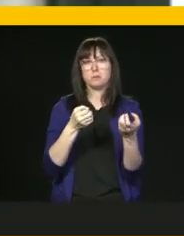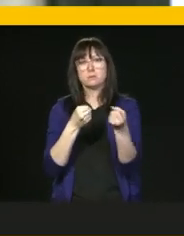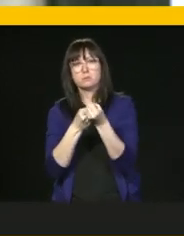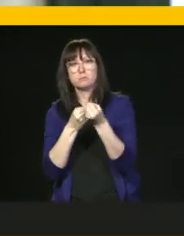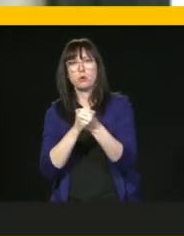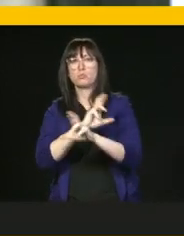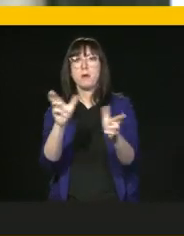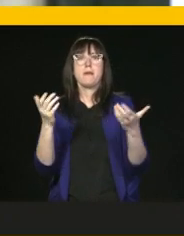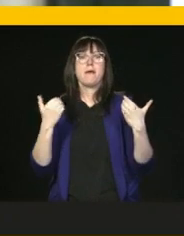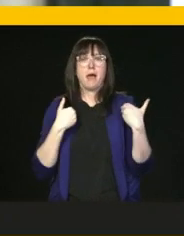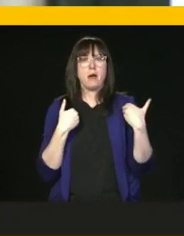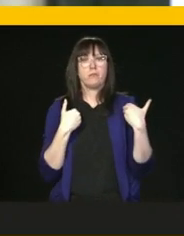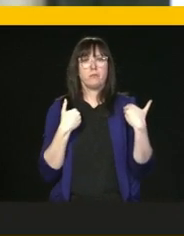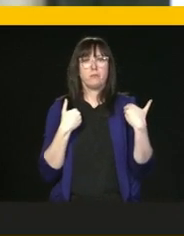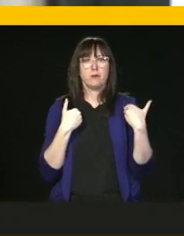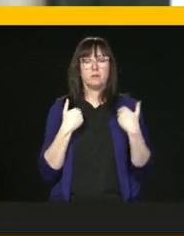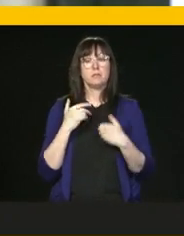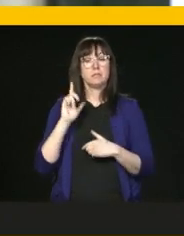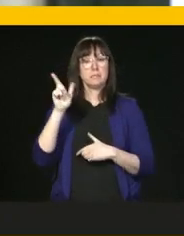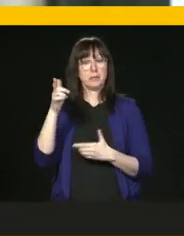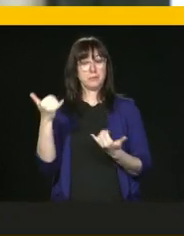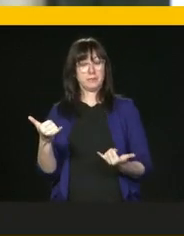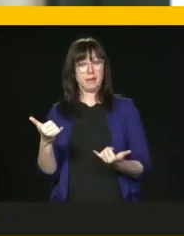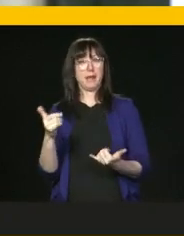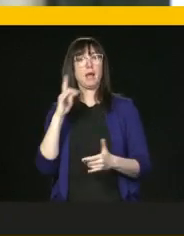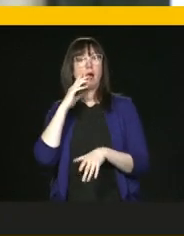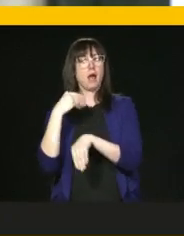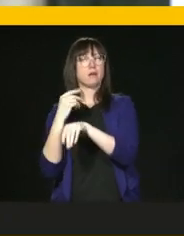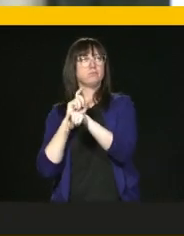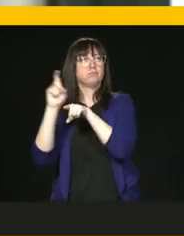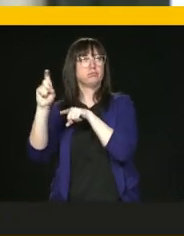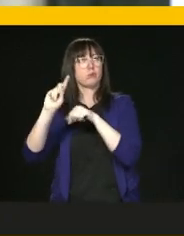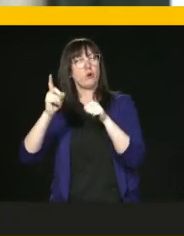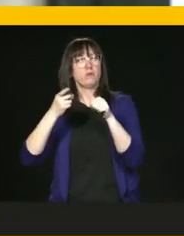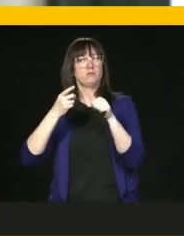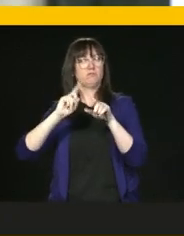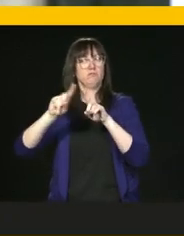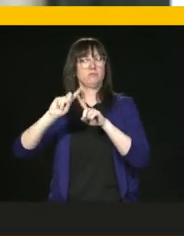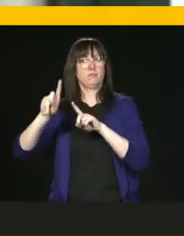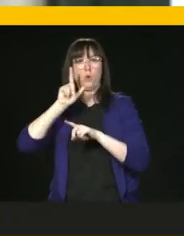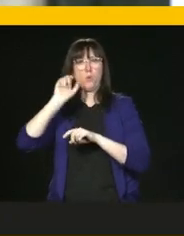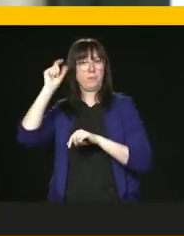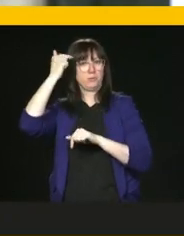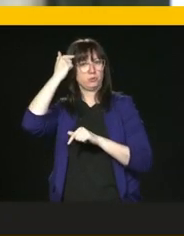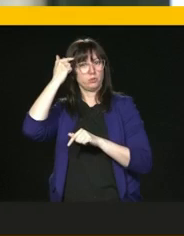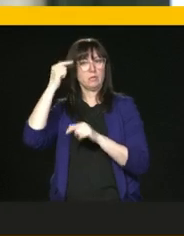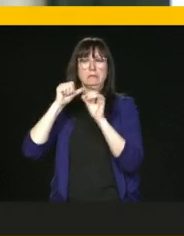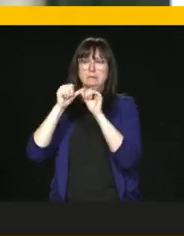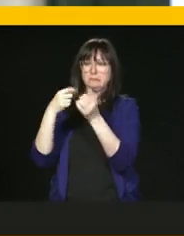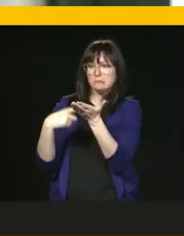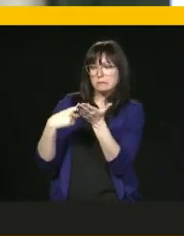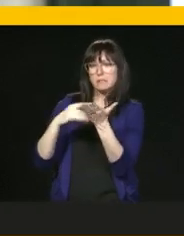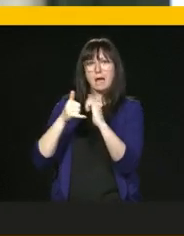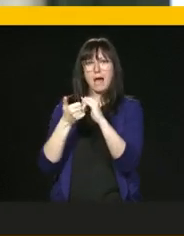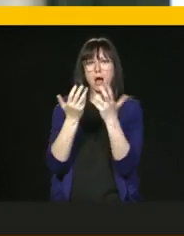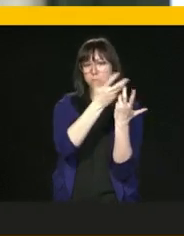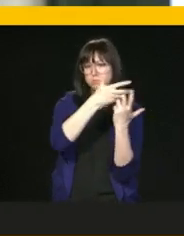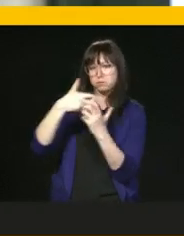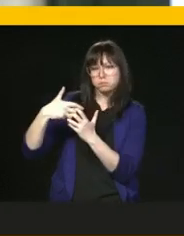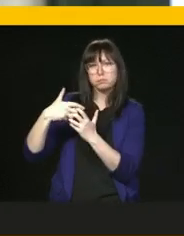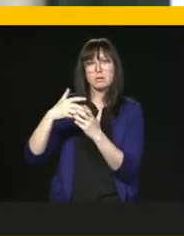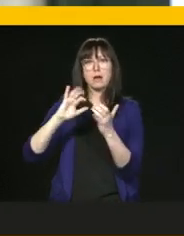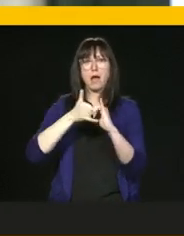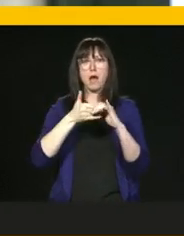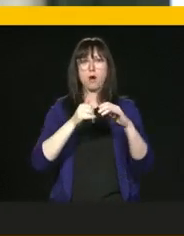need. Later today, I will have a call with the First Ministers to discuss our continued coordination on